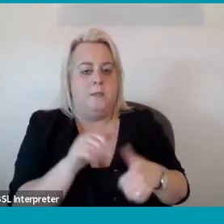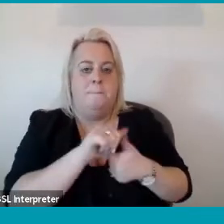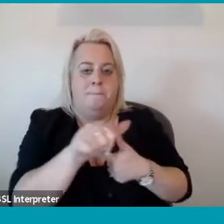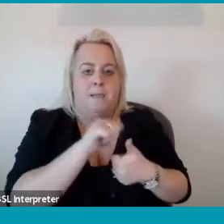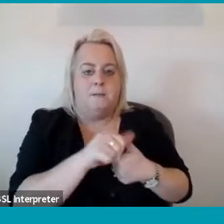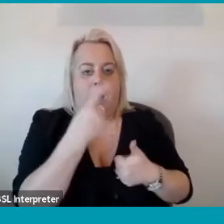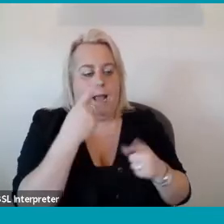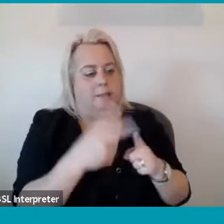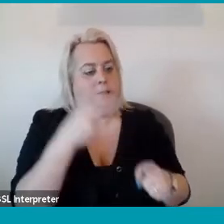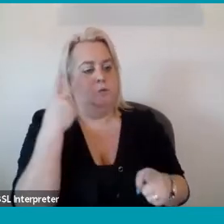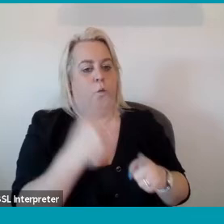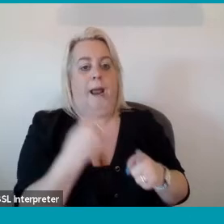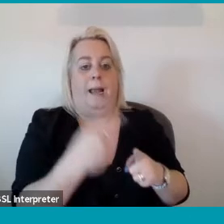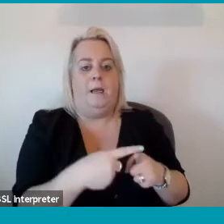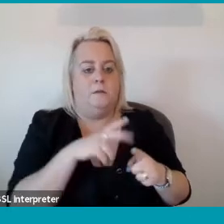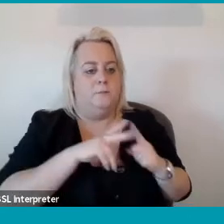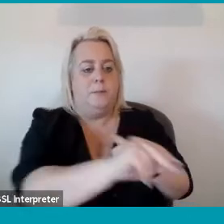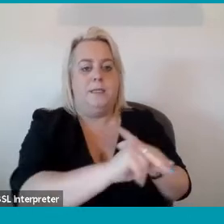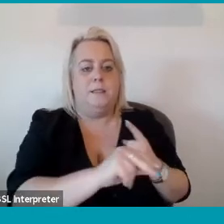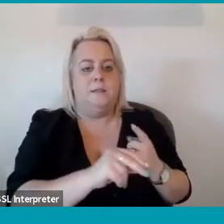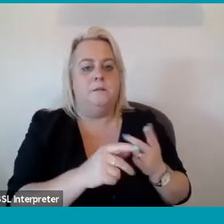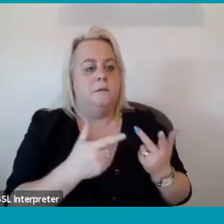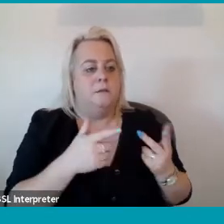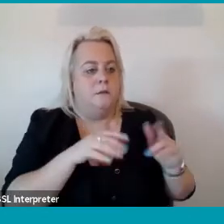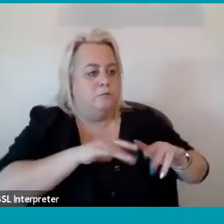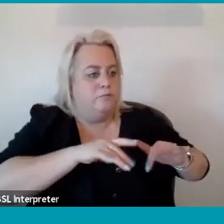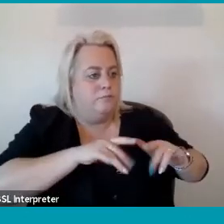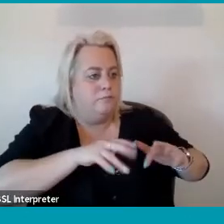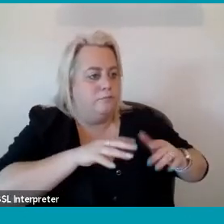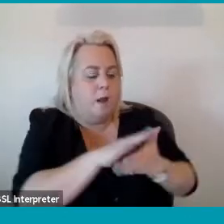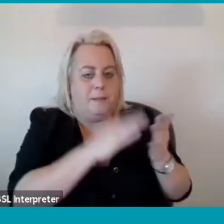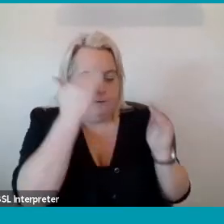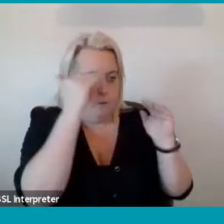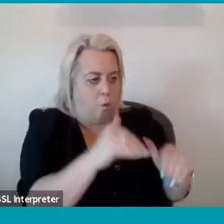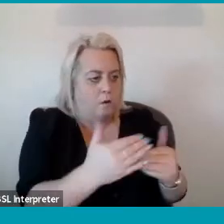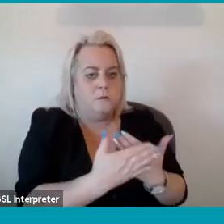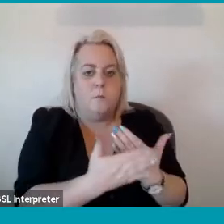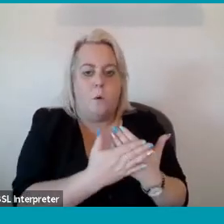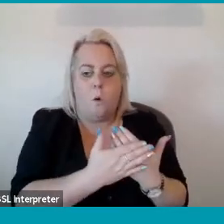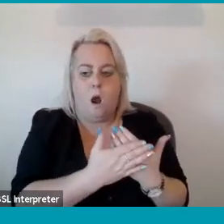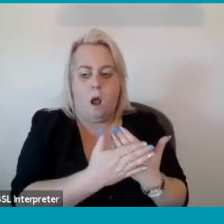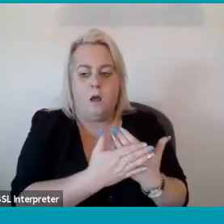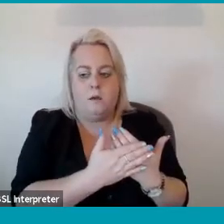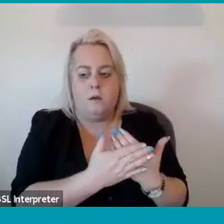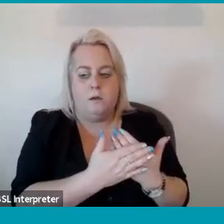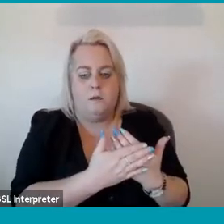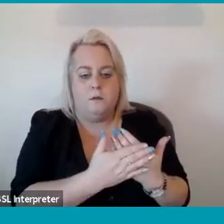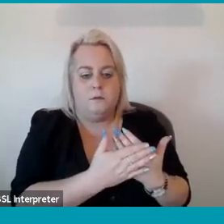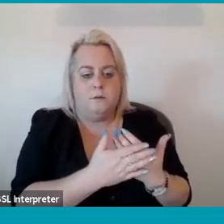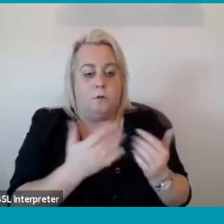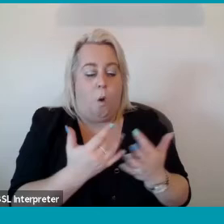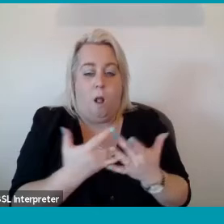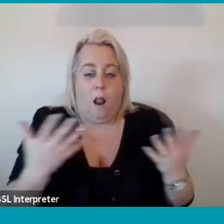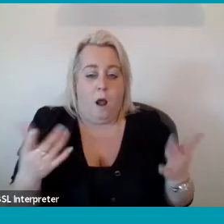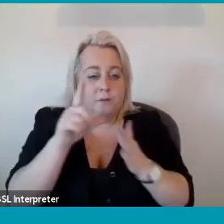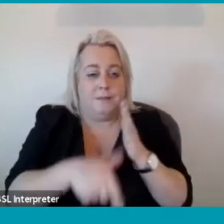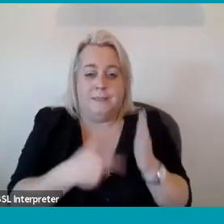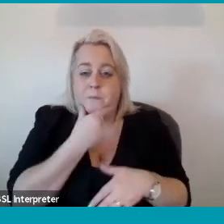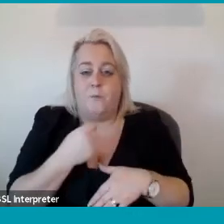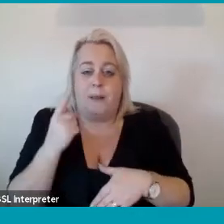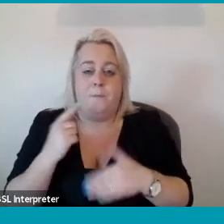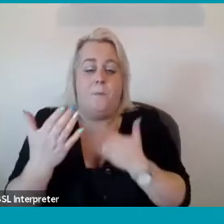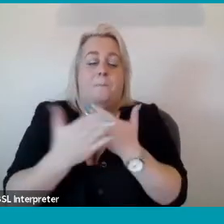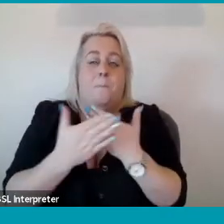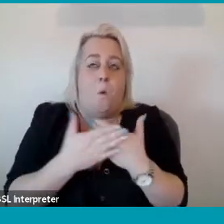of somebody's speech. So there will be significant numbers of disabled people who are more